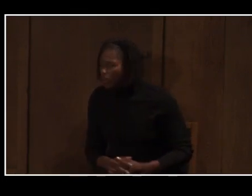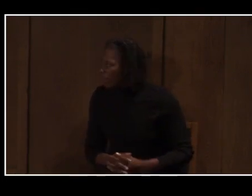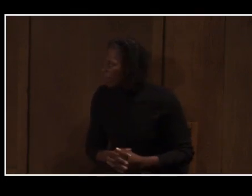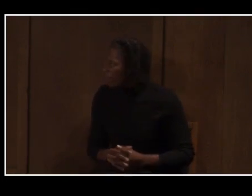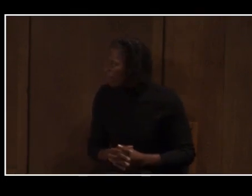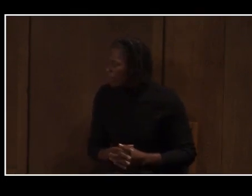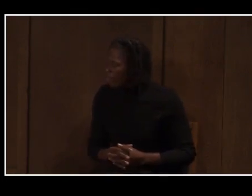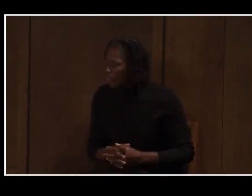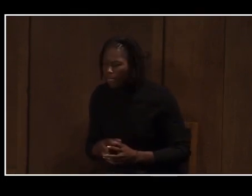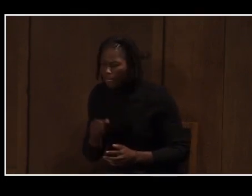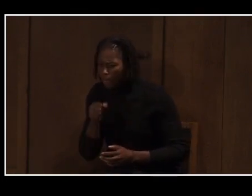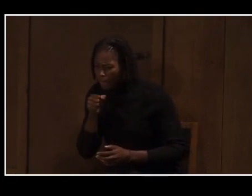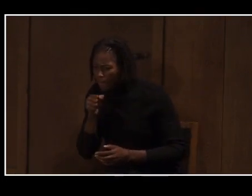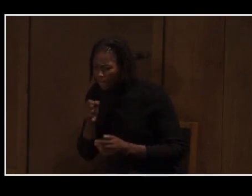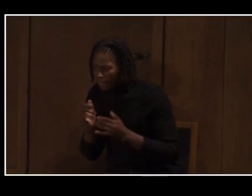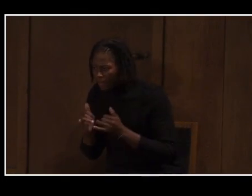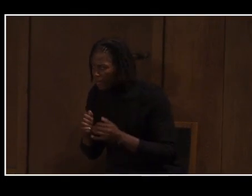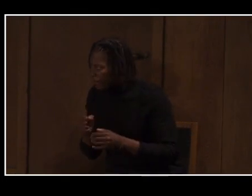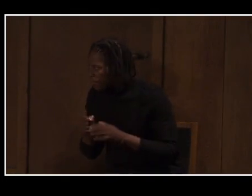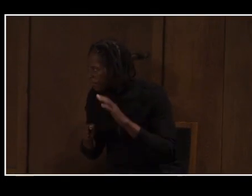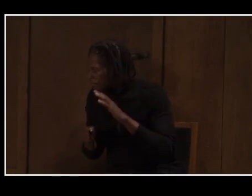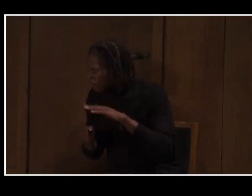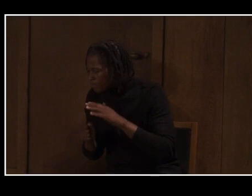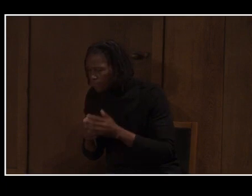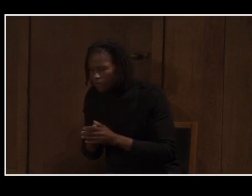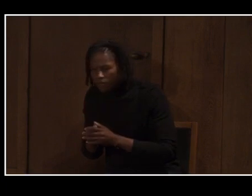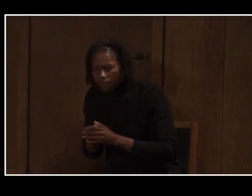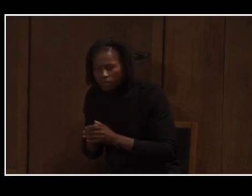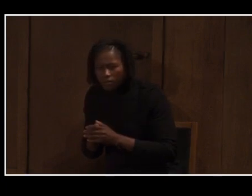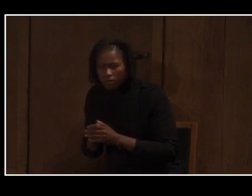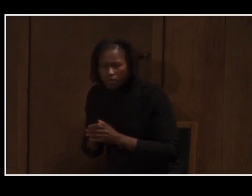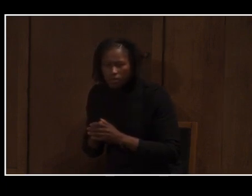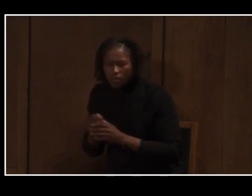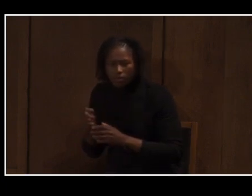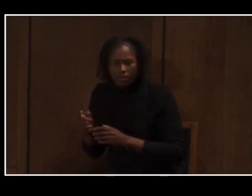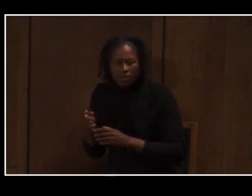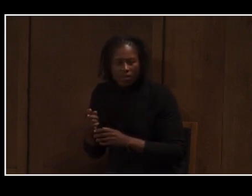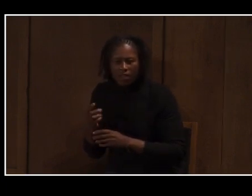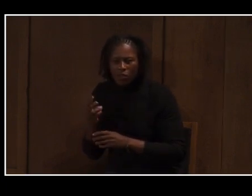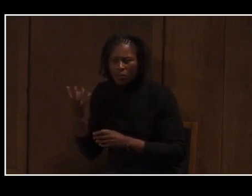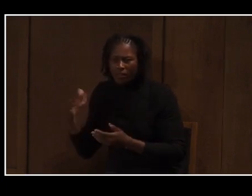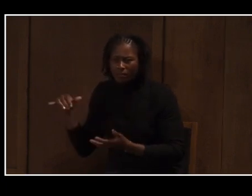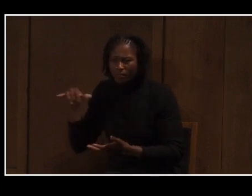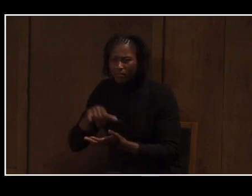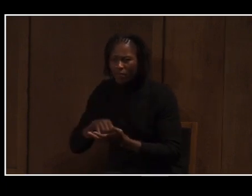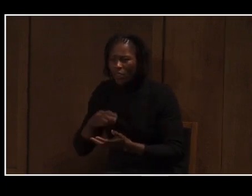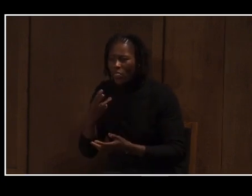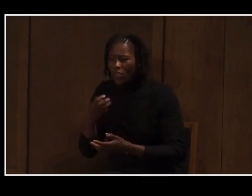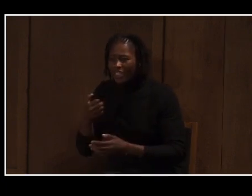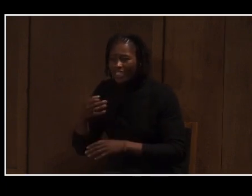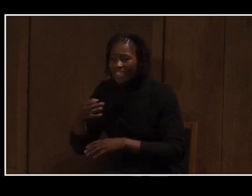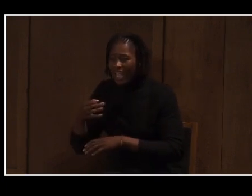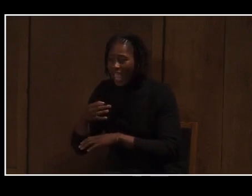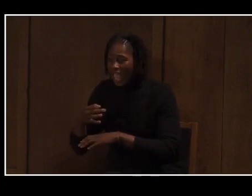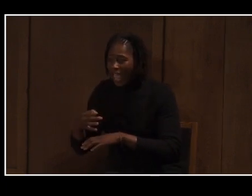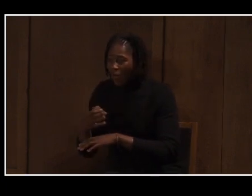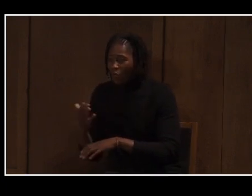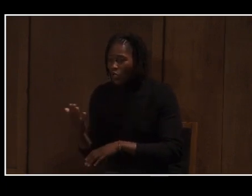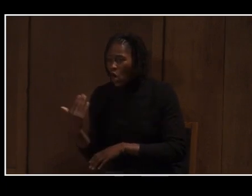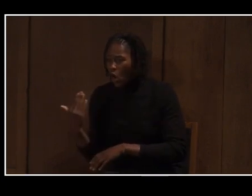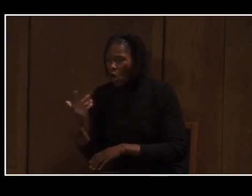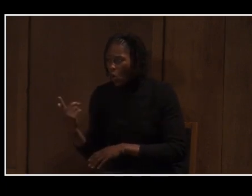Is this on? Oh, for somebody who just flew in 36 hours ago and is jet lagged, that is